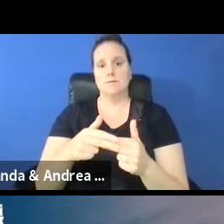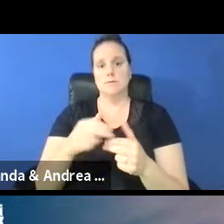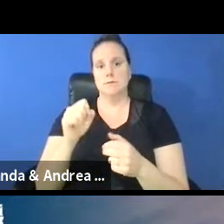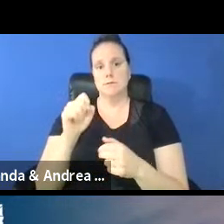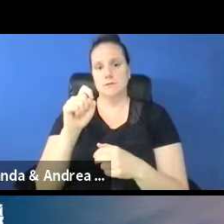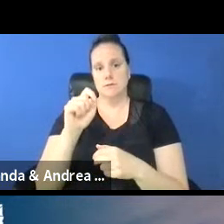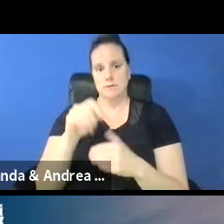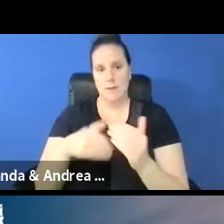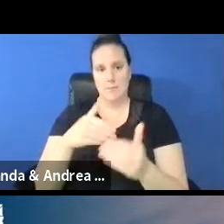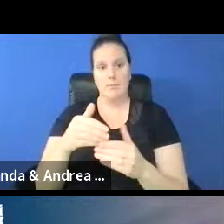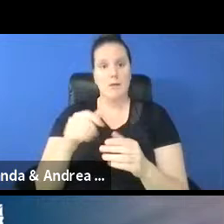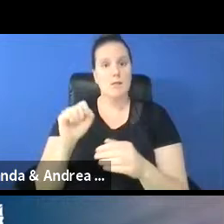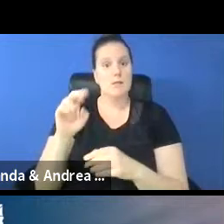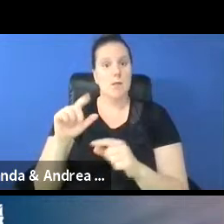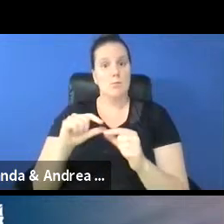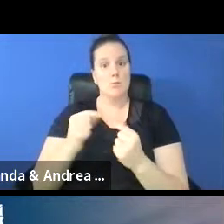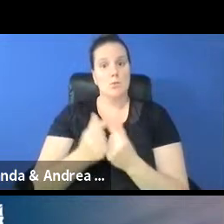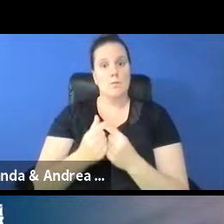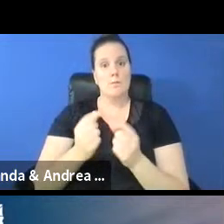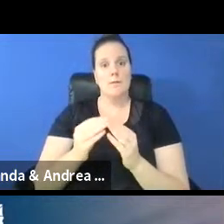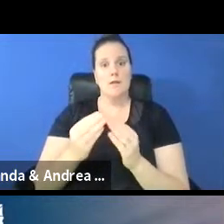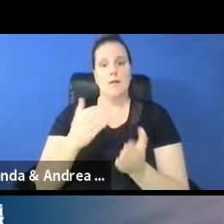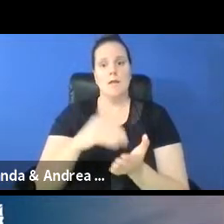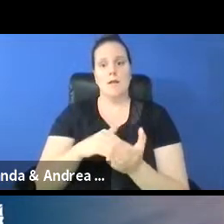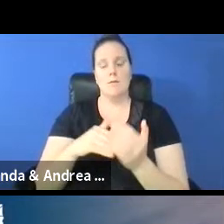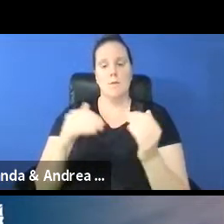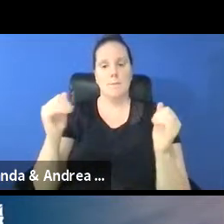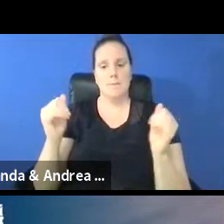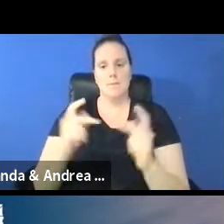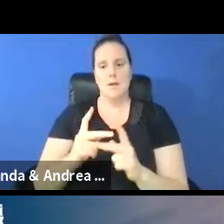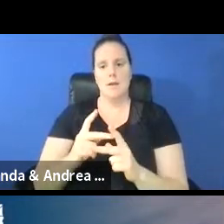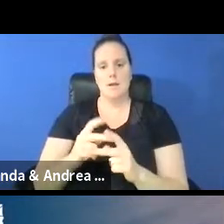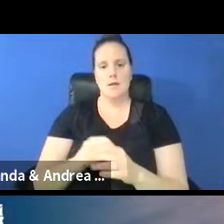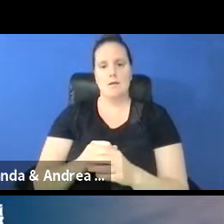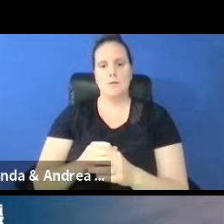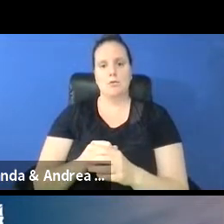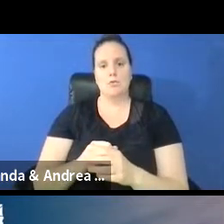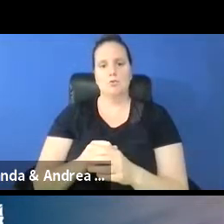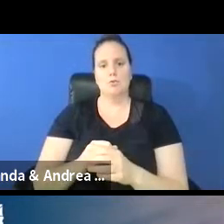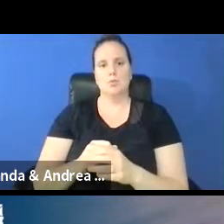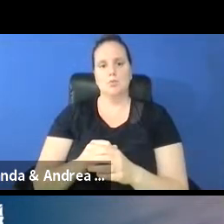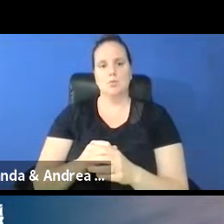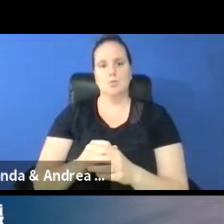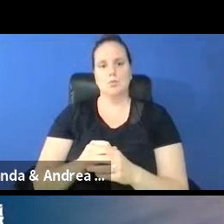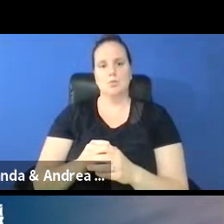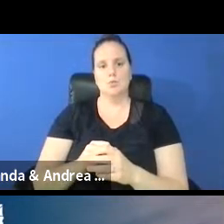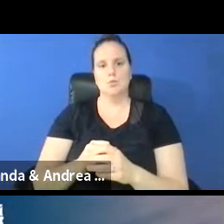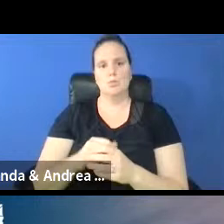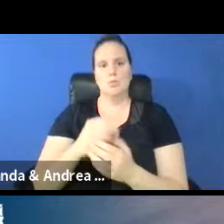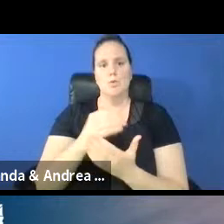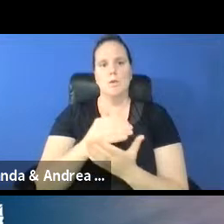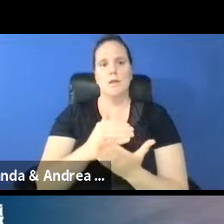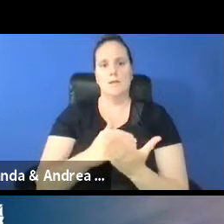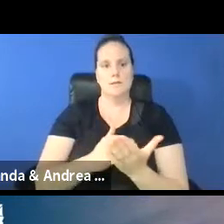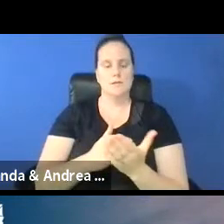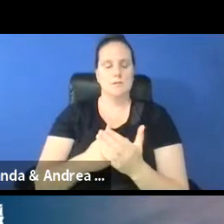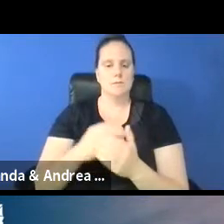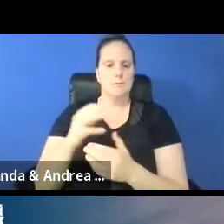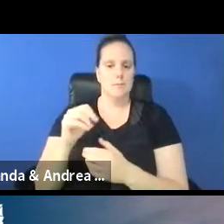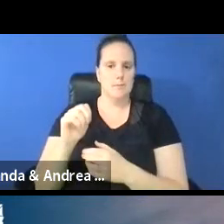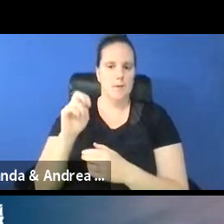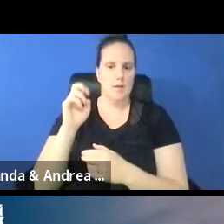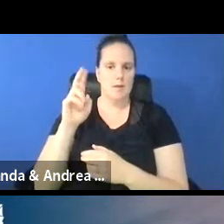is going to meet again. We're going to return to the list, the menu of